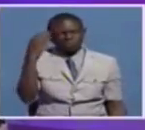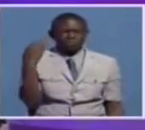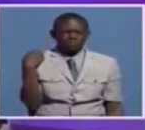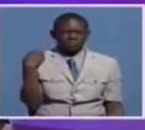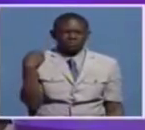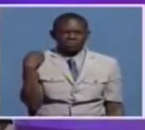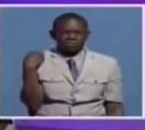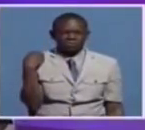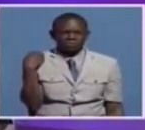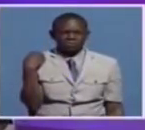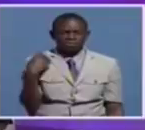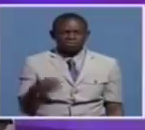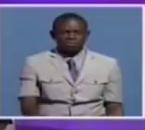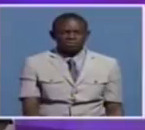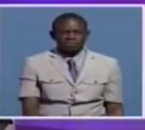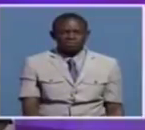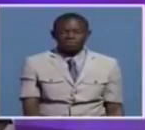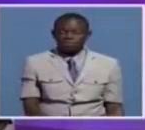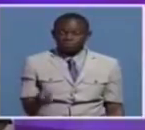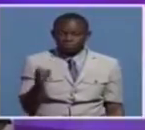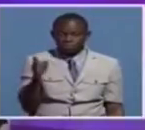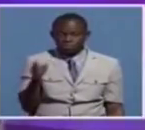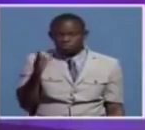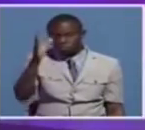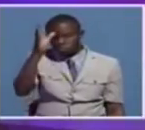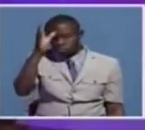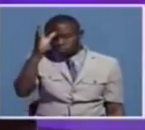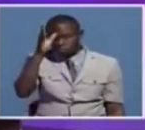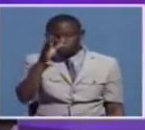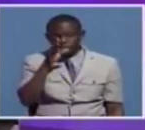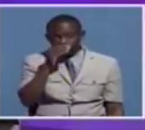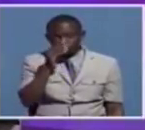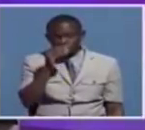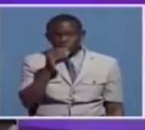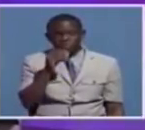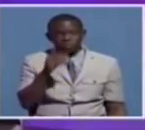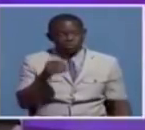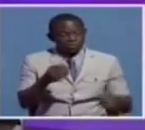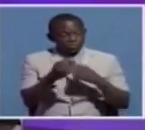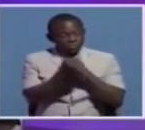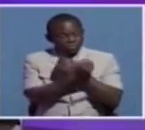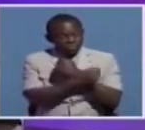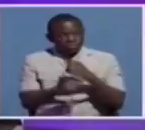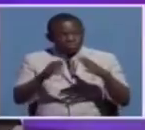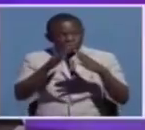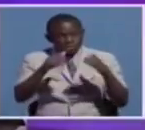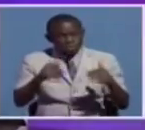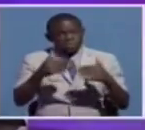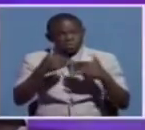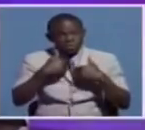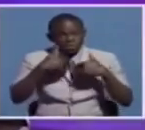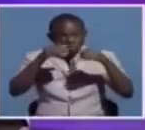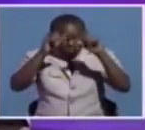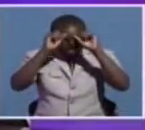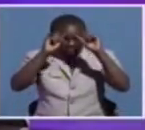one president here, not many presidents running around. I remember this story very well. And he said, I don't want